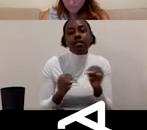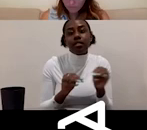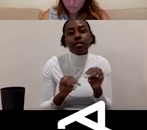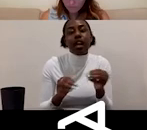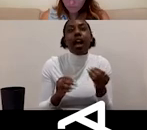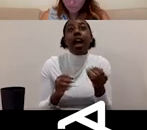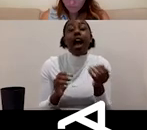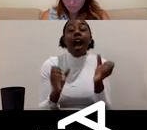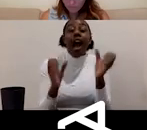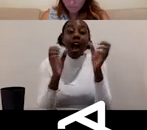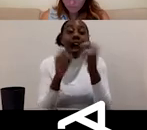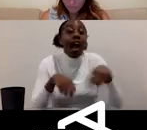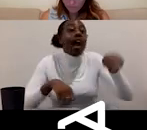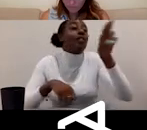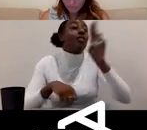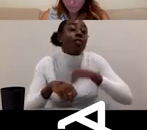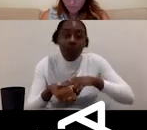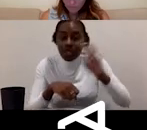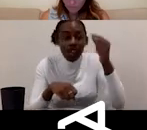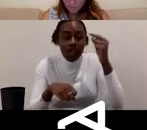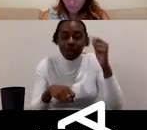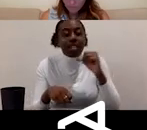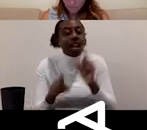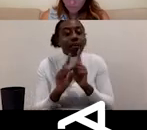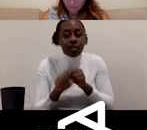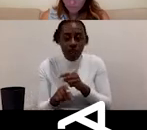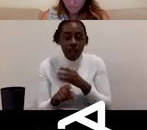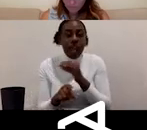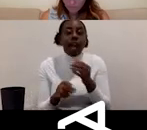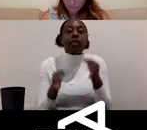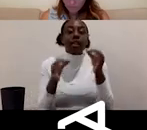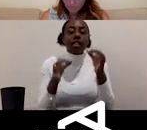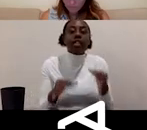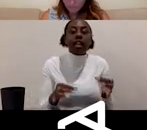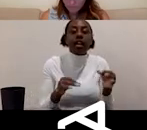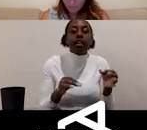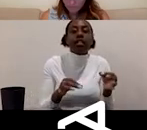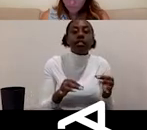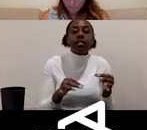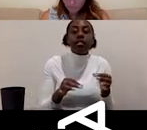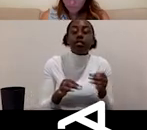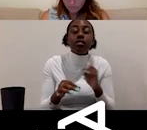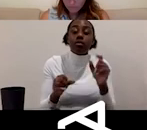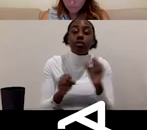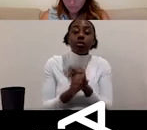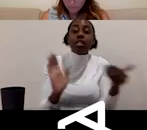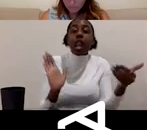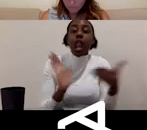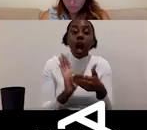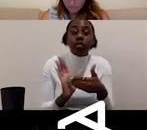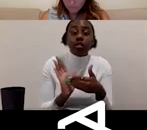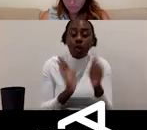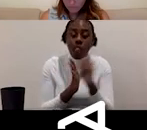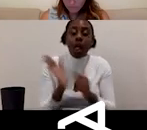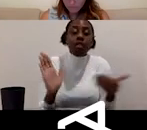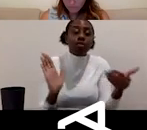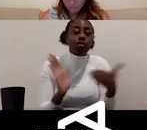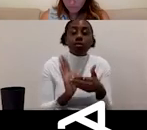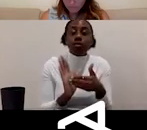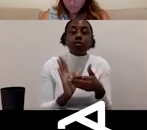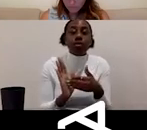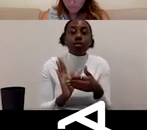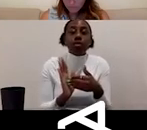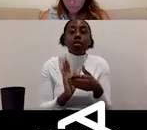request. So we decide to escalate and launch an actual lawsuit to get more documents around